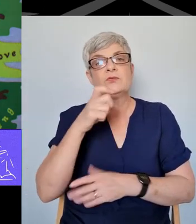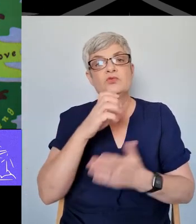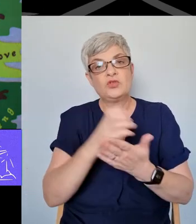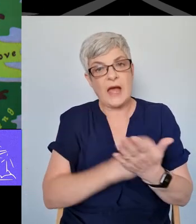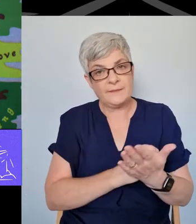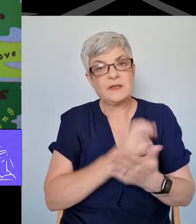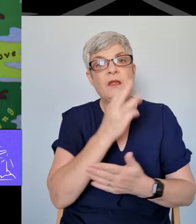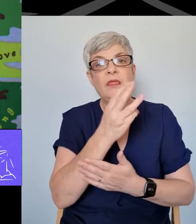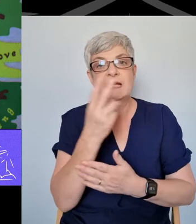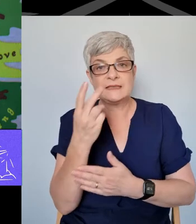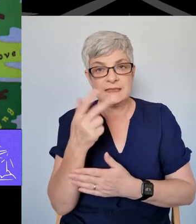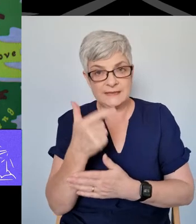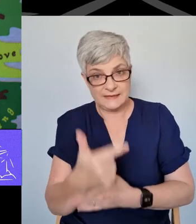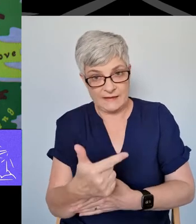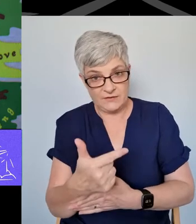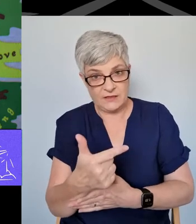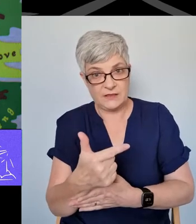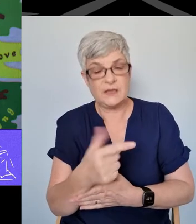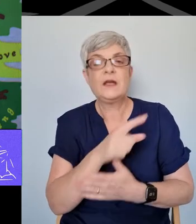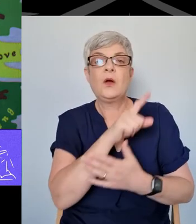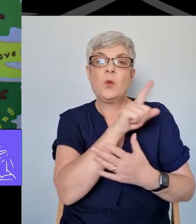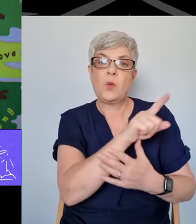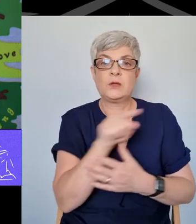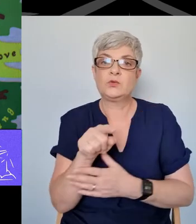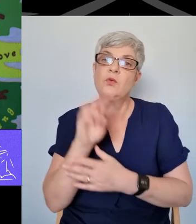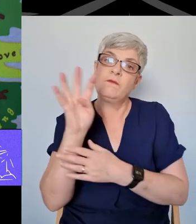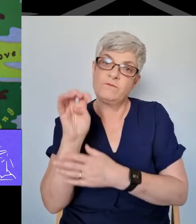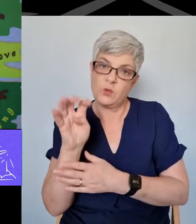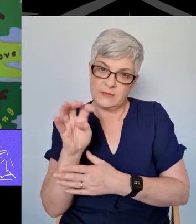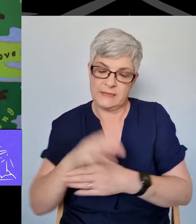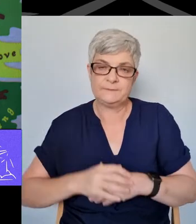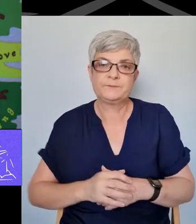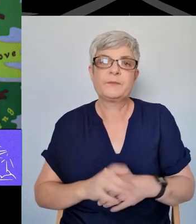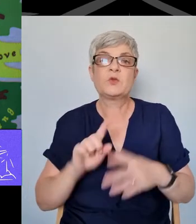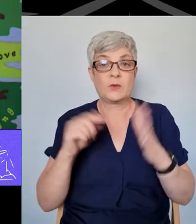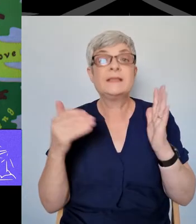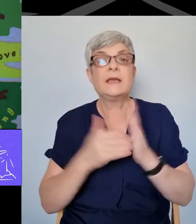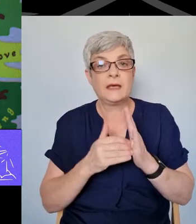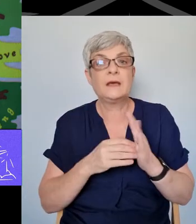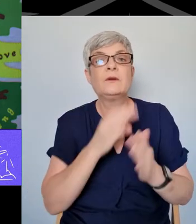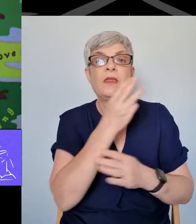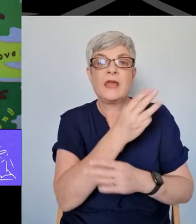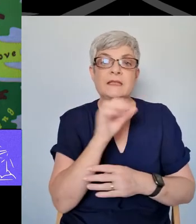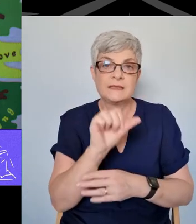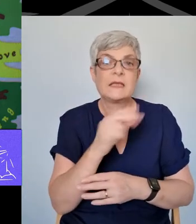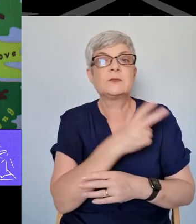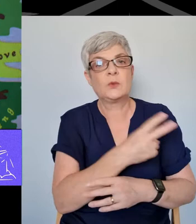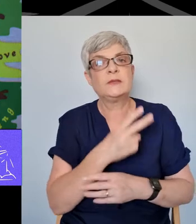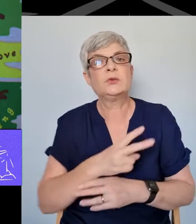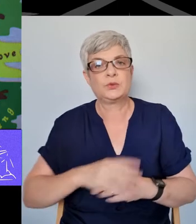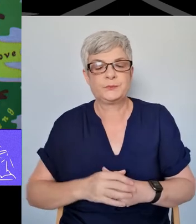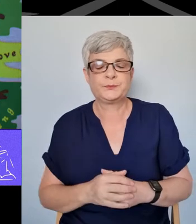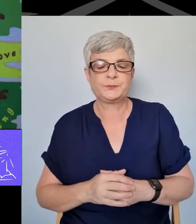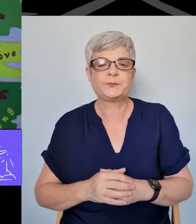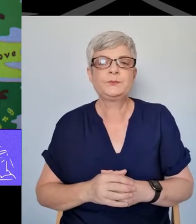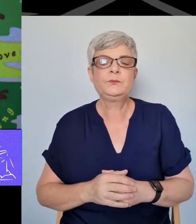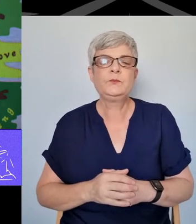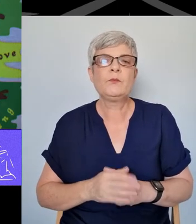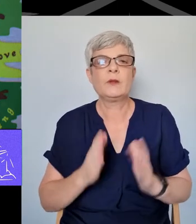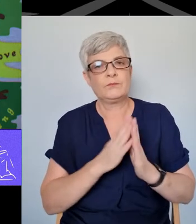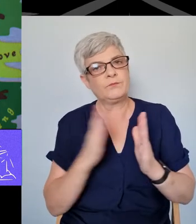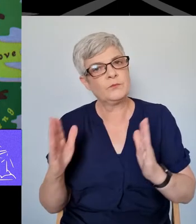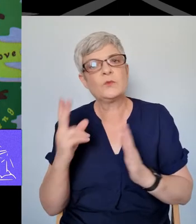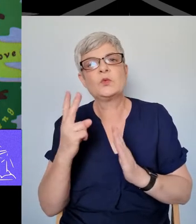chapter 37. So it's Ezekiel chapter 36 at verse 22 through to